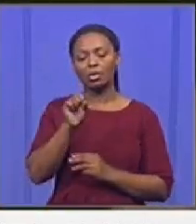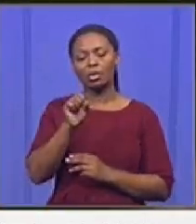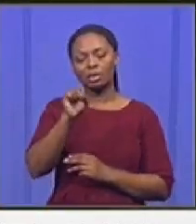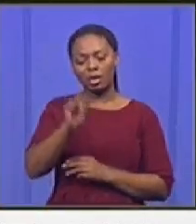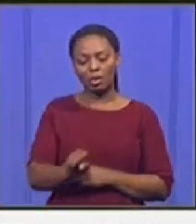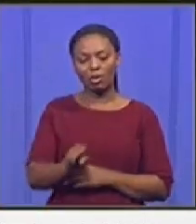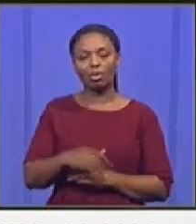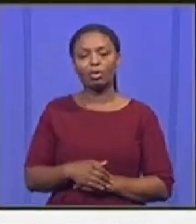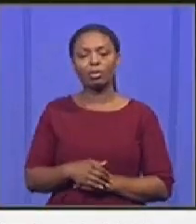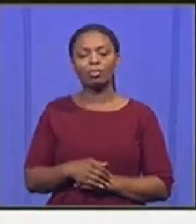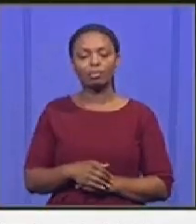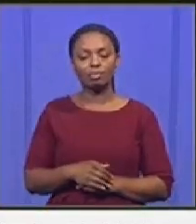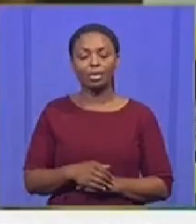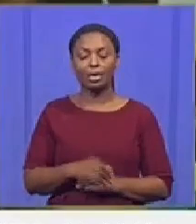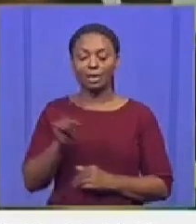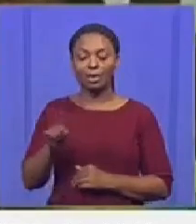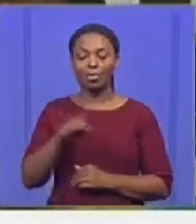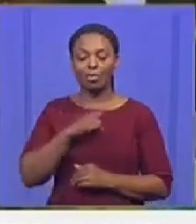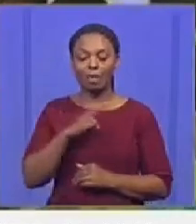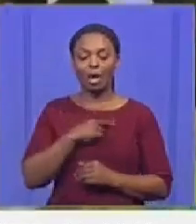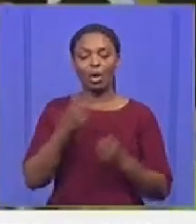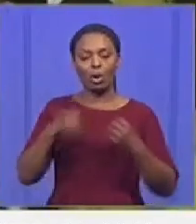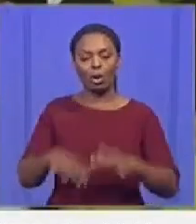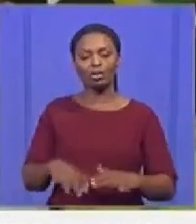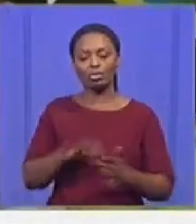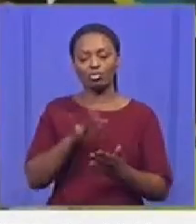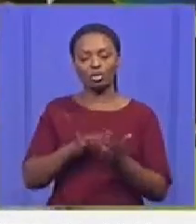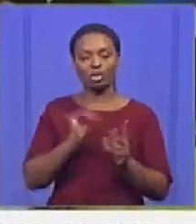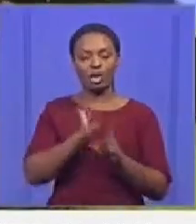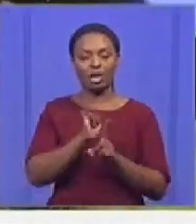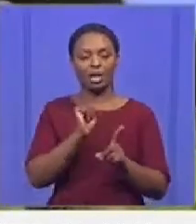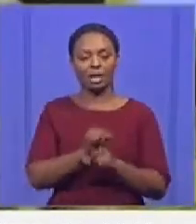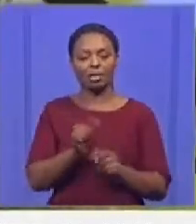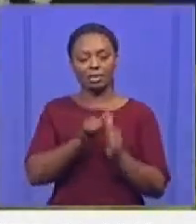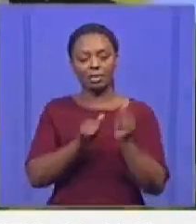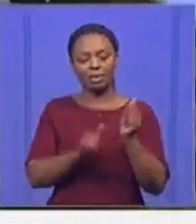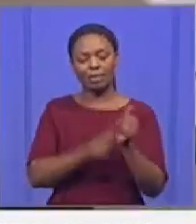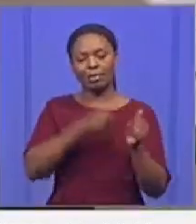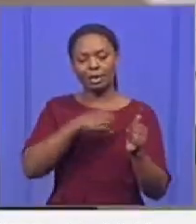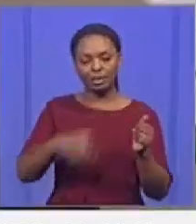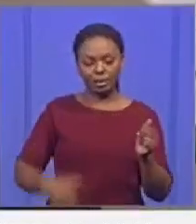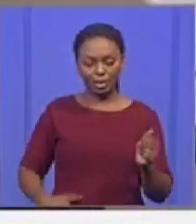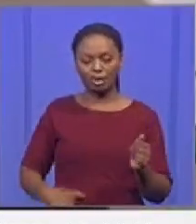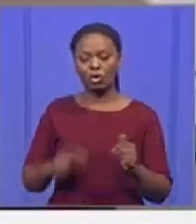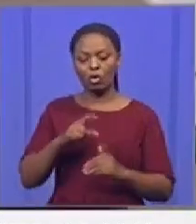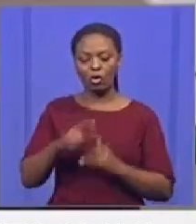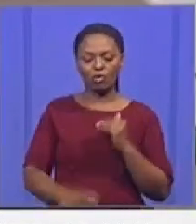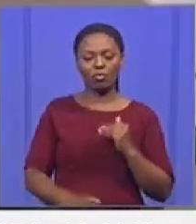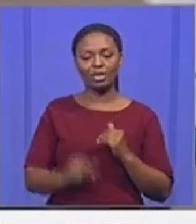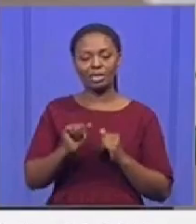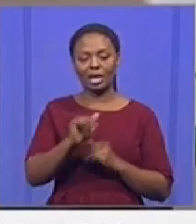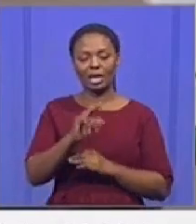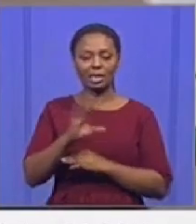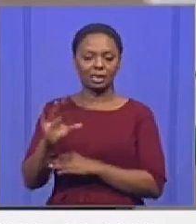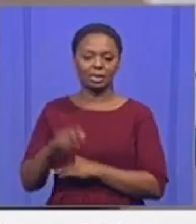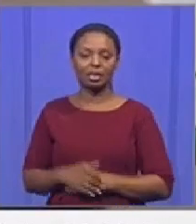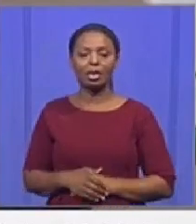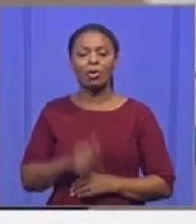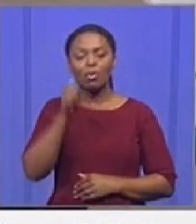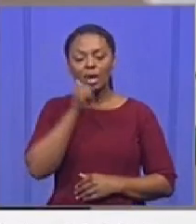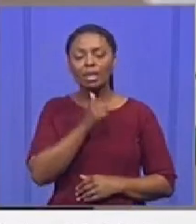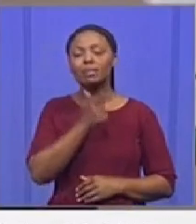gagwe kwa kantorong morago ga go latlhegelwa ke maemo a gagwe a botlatsa bopresidente kwa conferenceng ya ANC ya